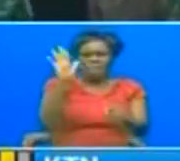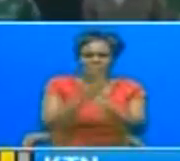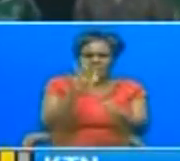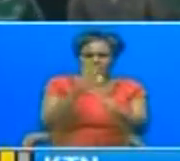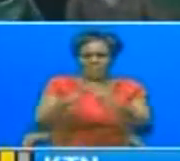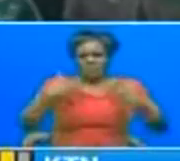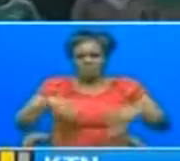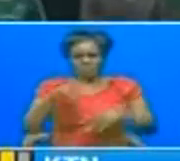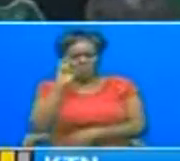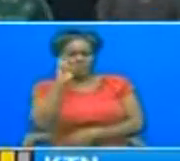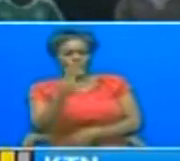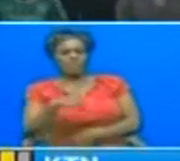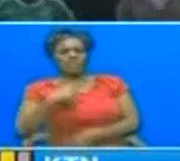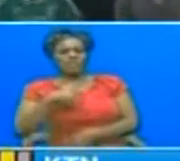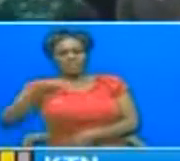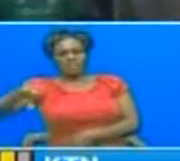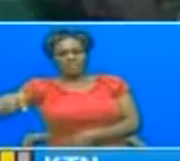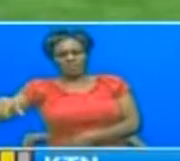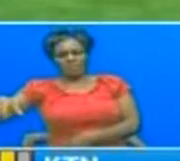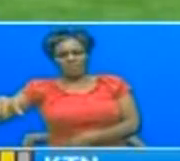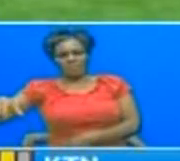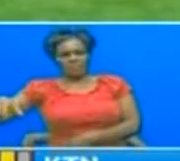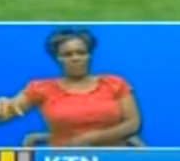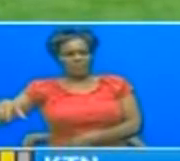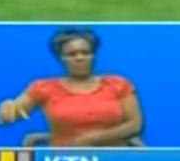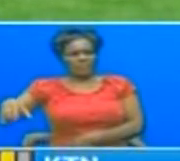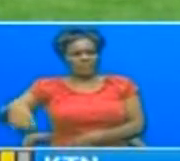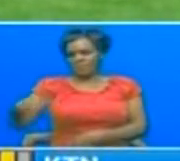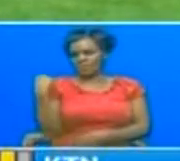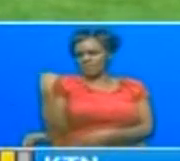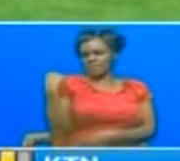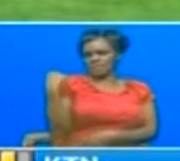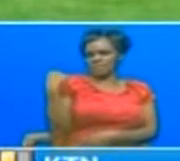of spectators who will be visiting the town. Juzi tunaona watu wa